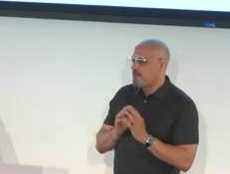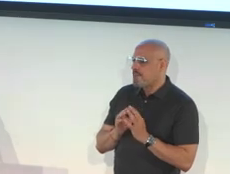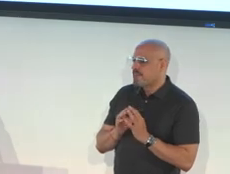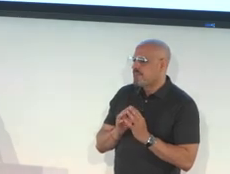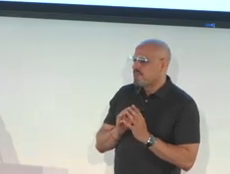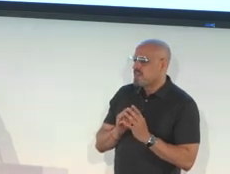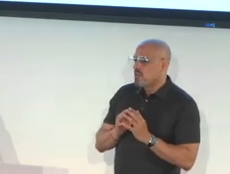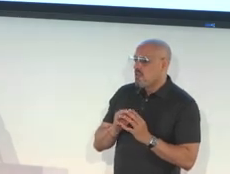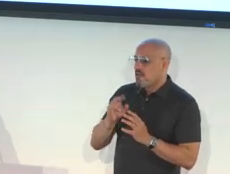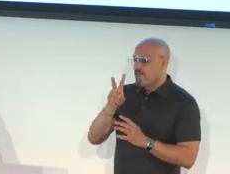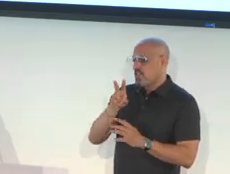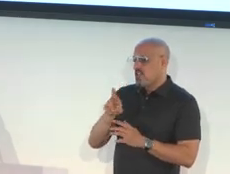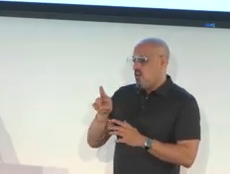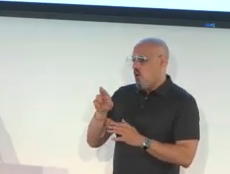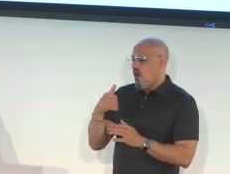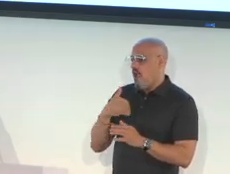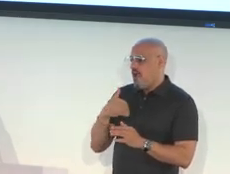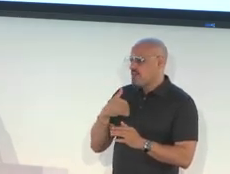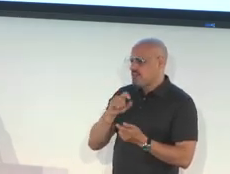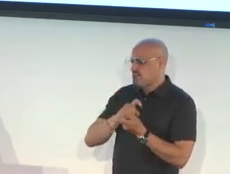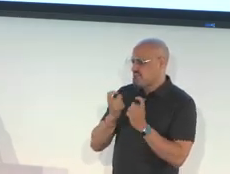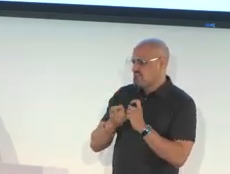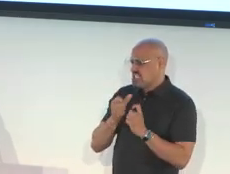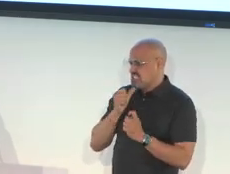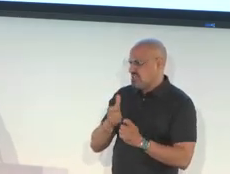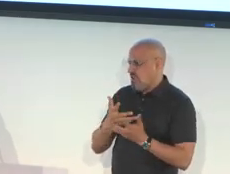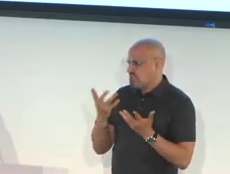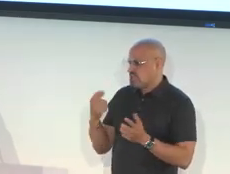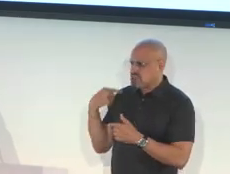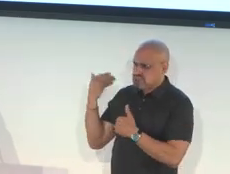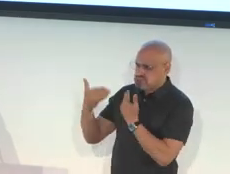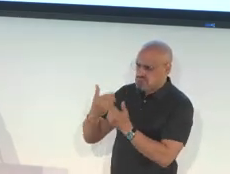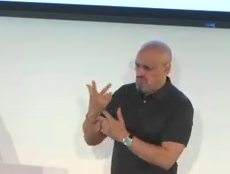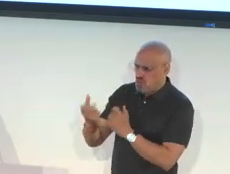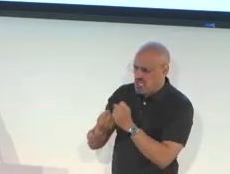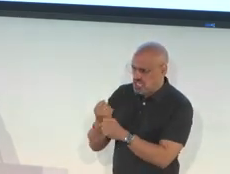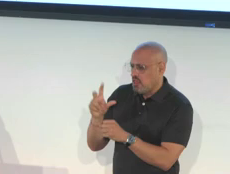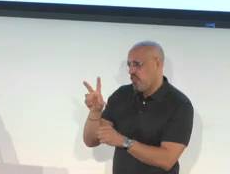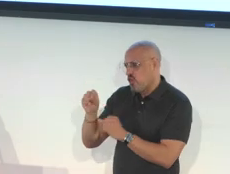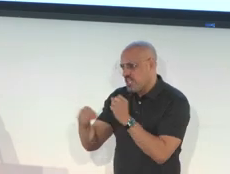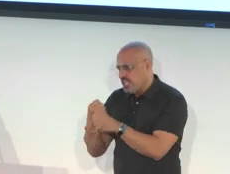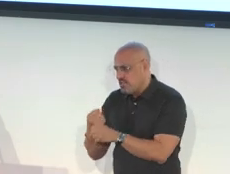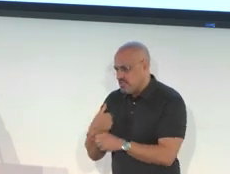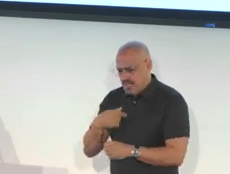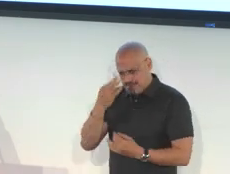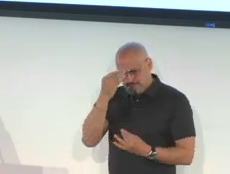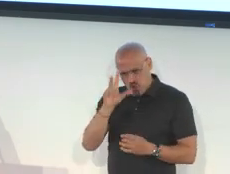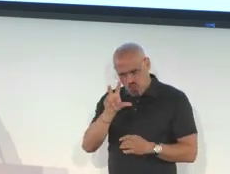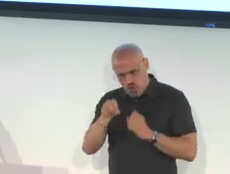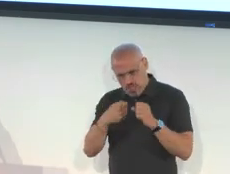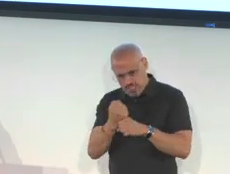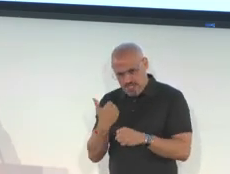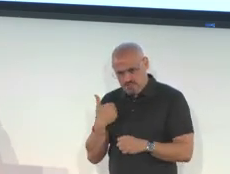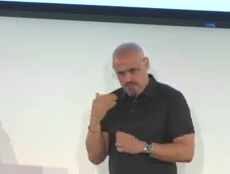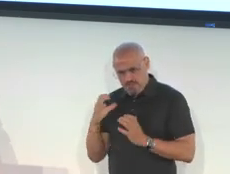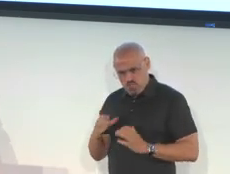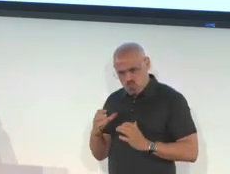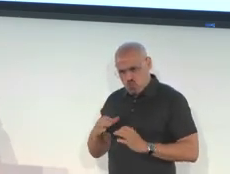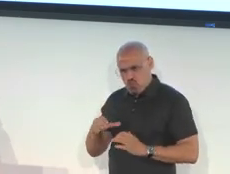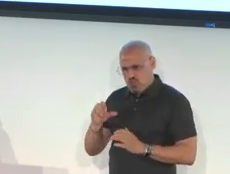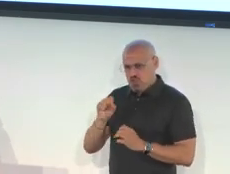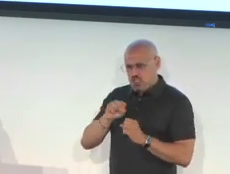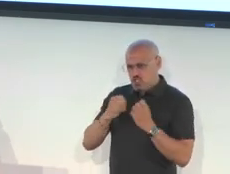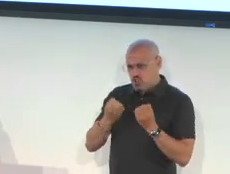that virtual reality hasn't really changed much in the past 30 years, and I thought, well, 30 years ago, there weren't consumer social